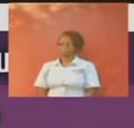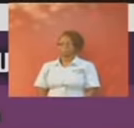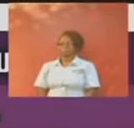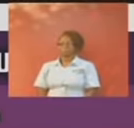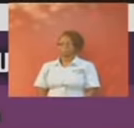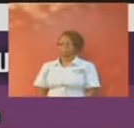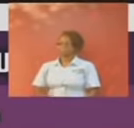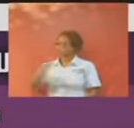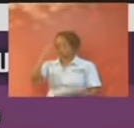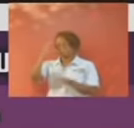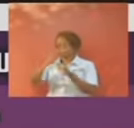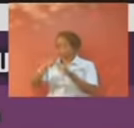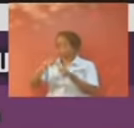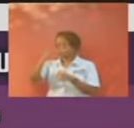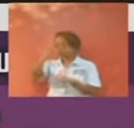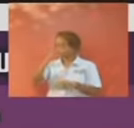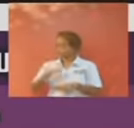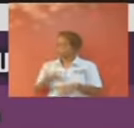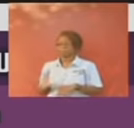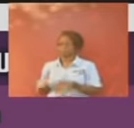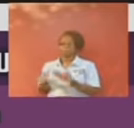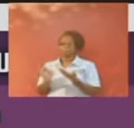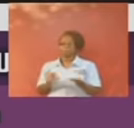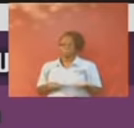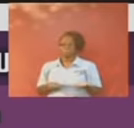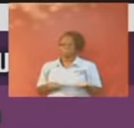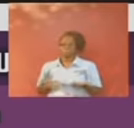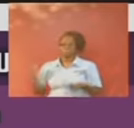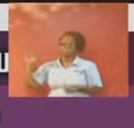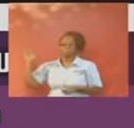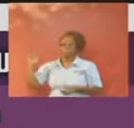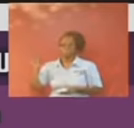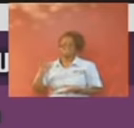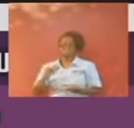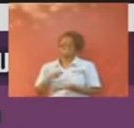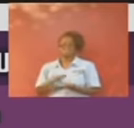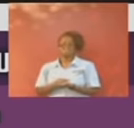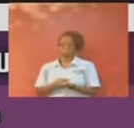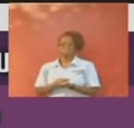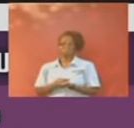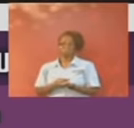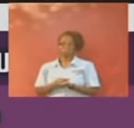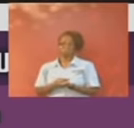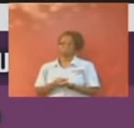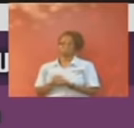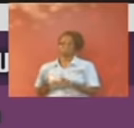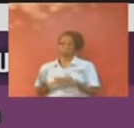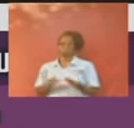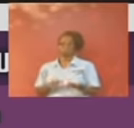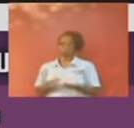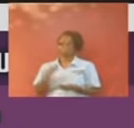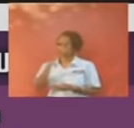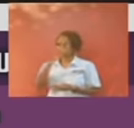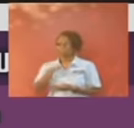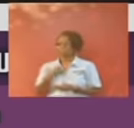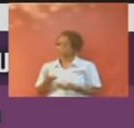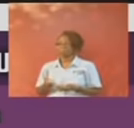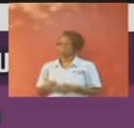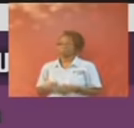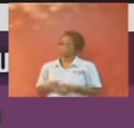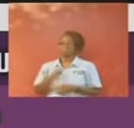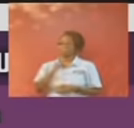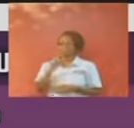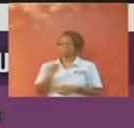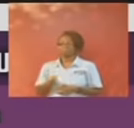Airlines flight 2 weeks ago. So just asking if there's any follow-up in terms of the reports that would have gotten to the Ministry of Health,